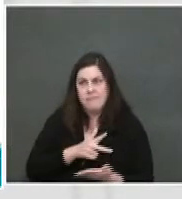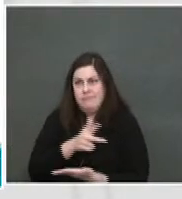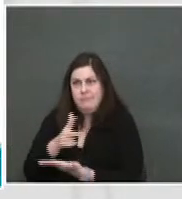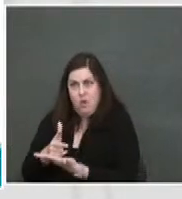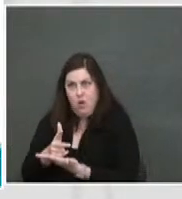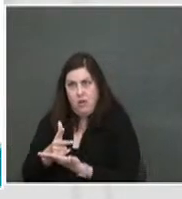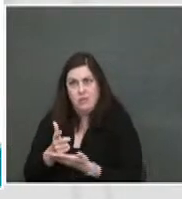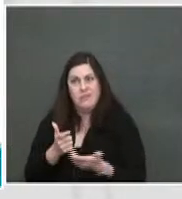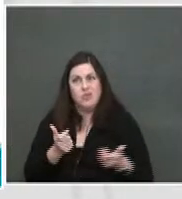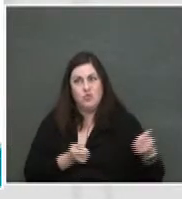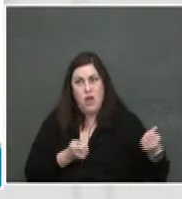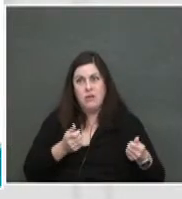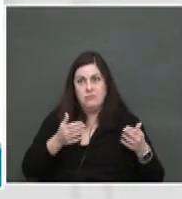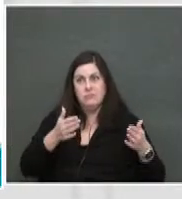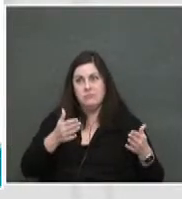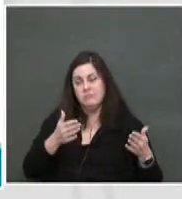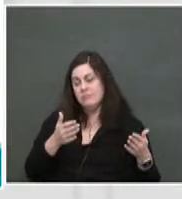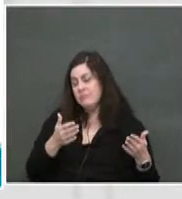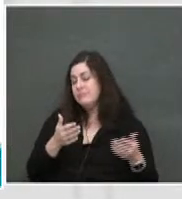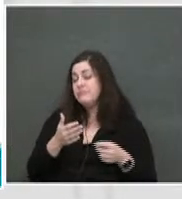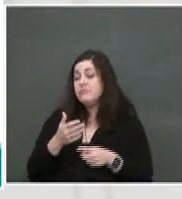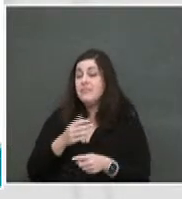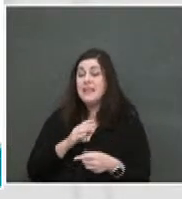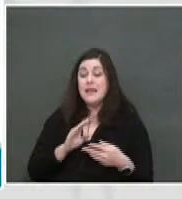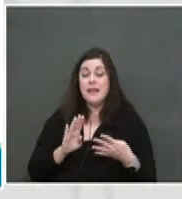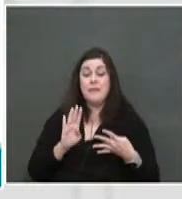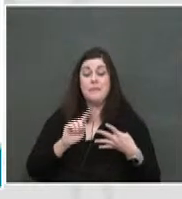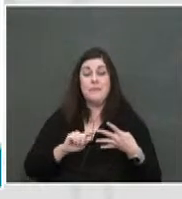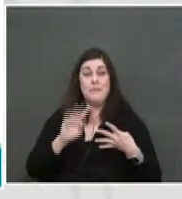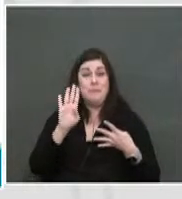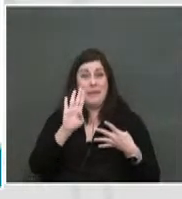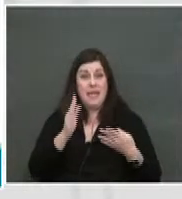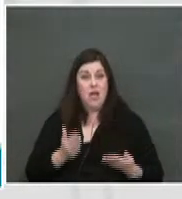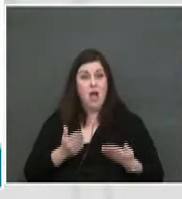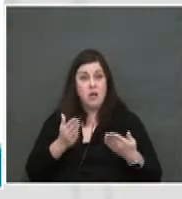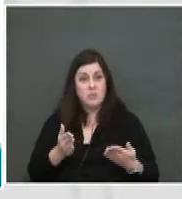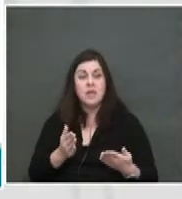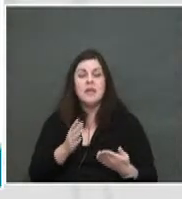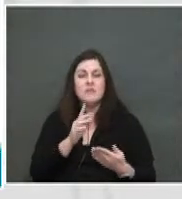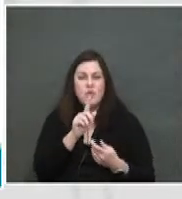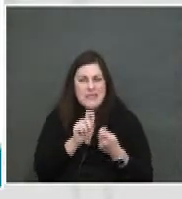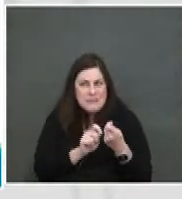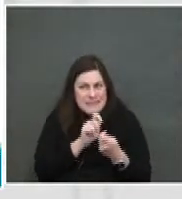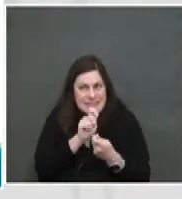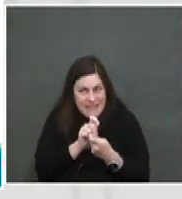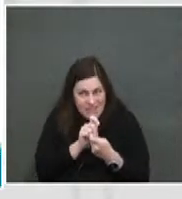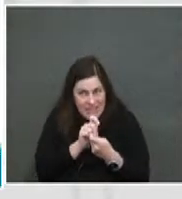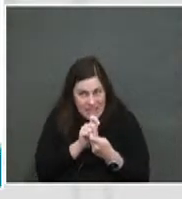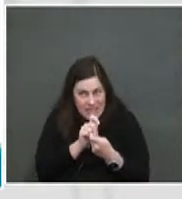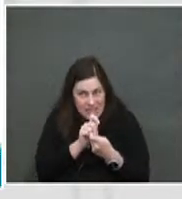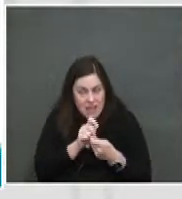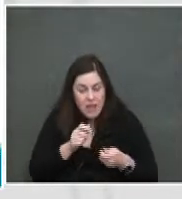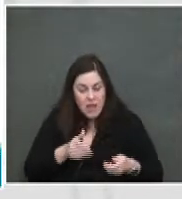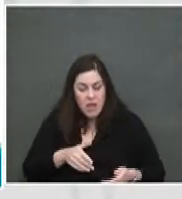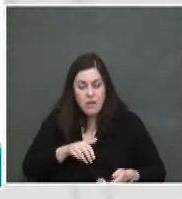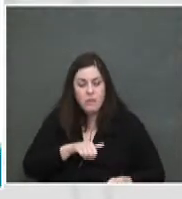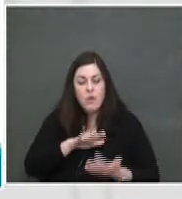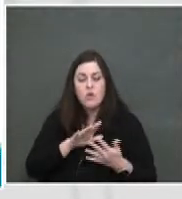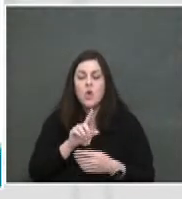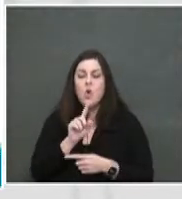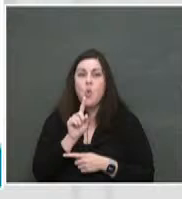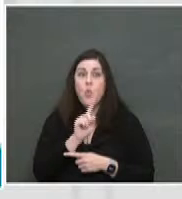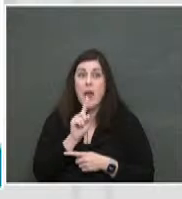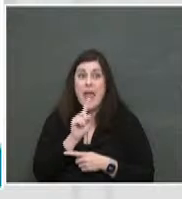Option B is a more targeted approach, and this will be basically addressing those areas of town